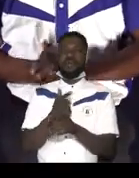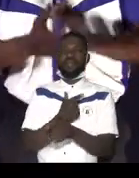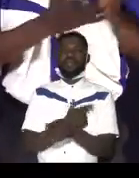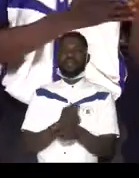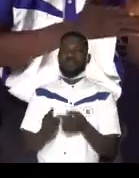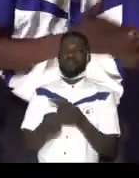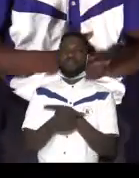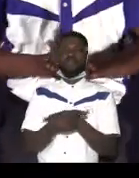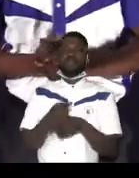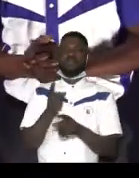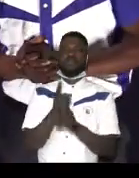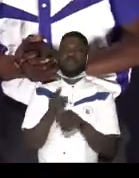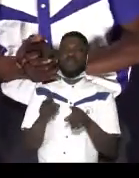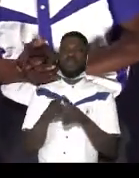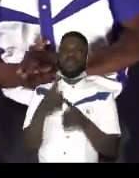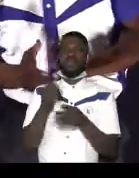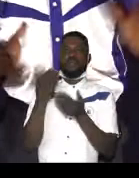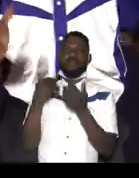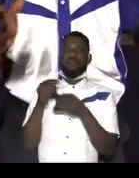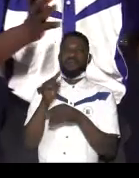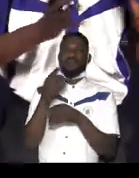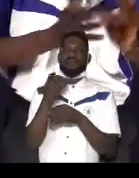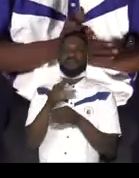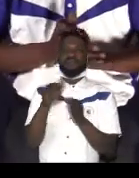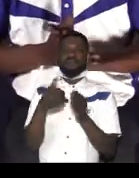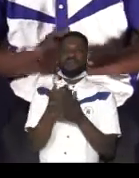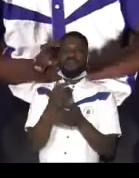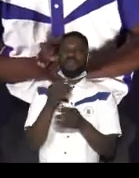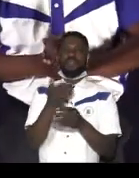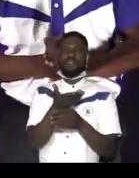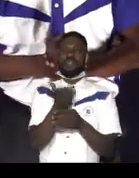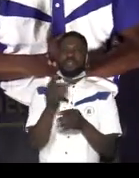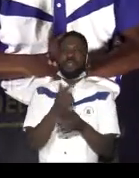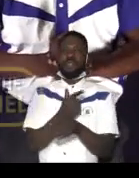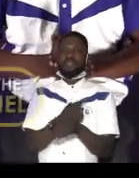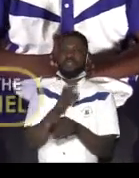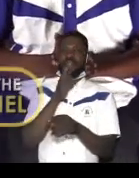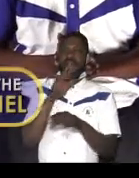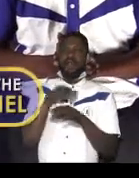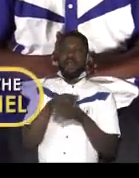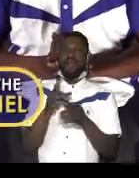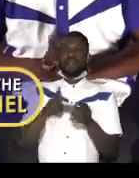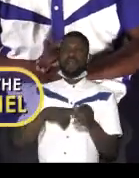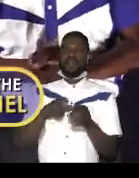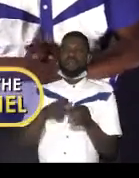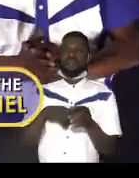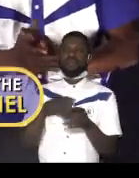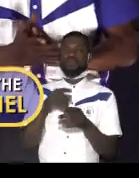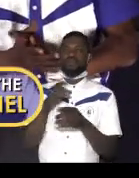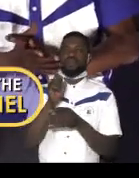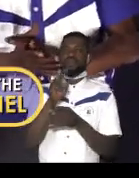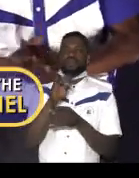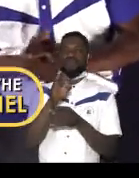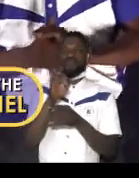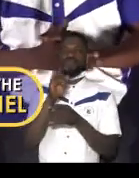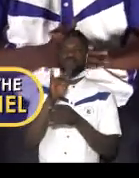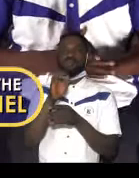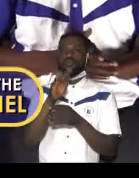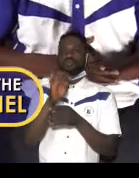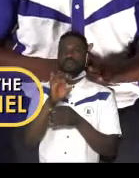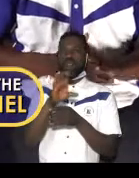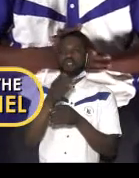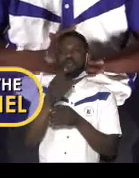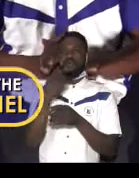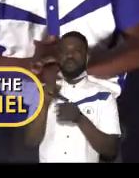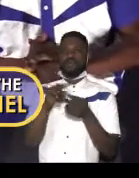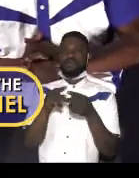today. Just like the previous ones, all these lessons are on Lagos Suburb YouTube channel for you to watch. You just